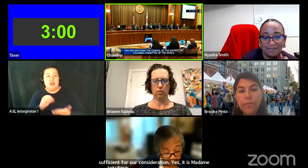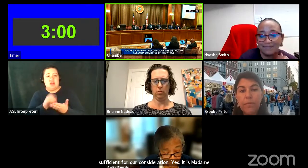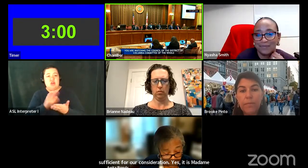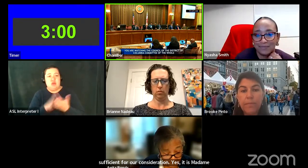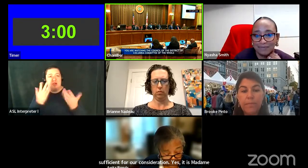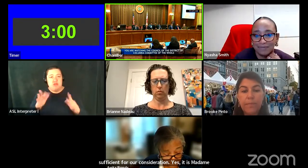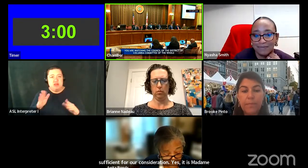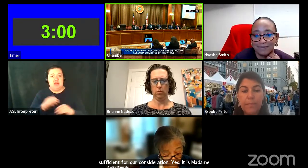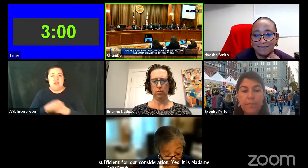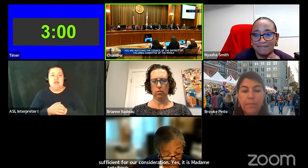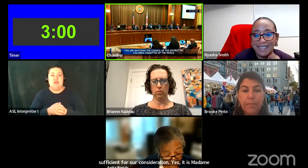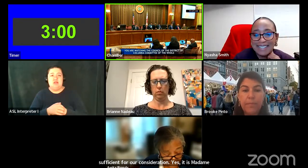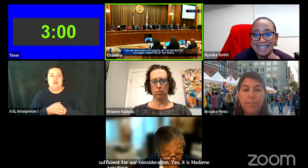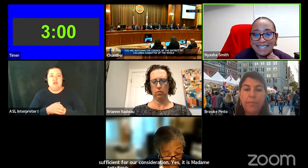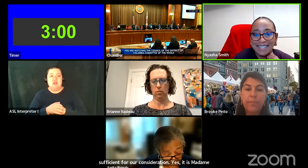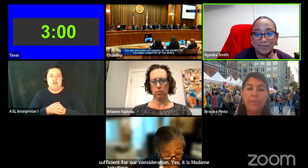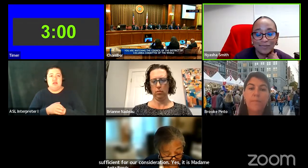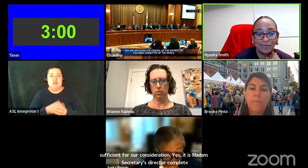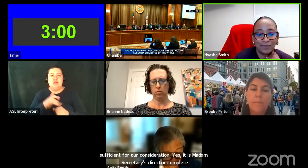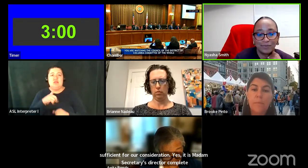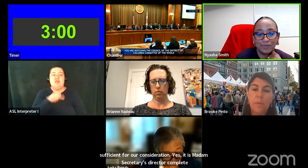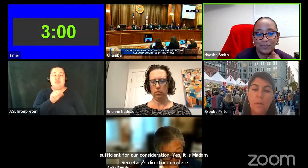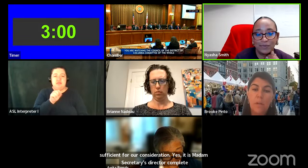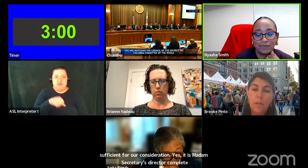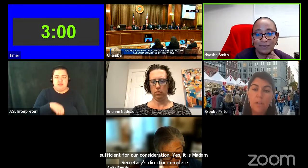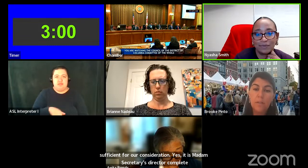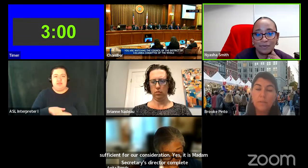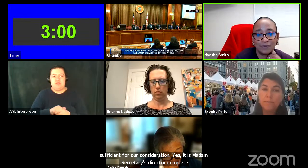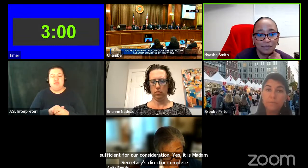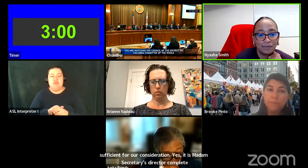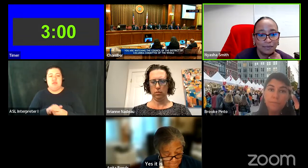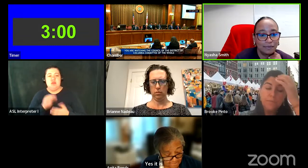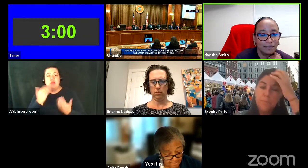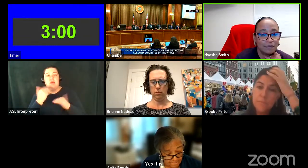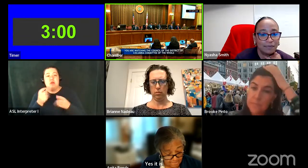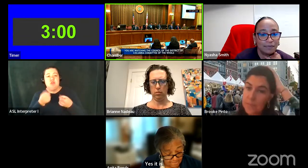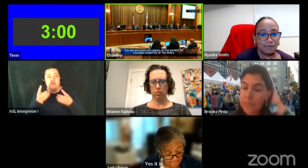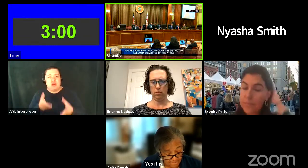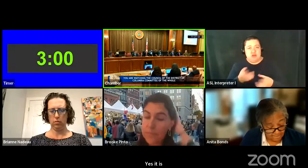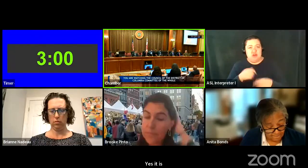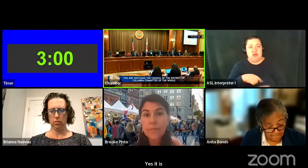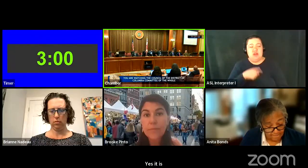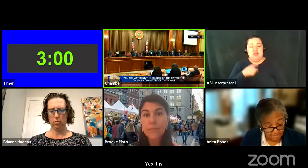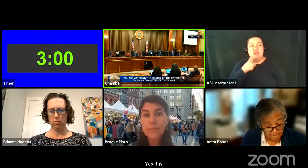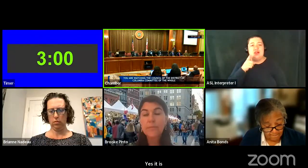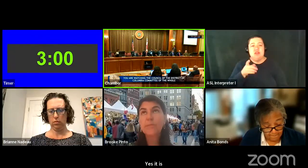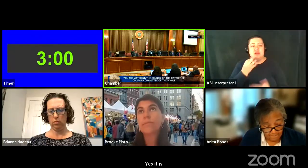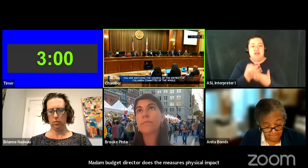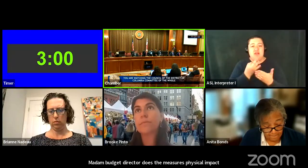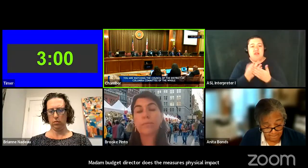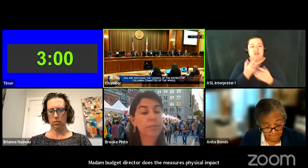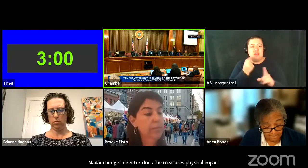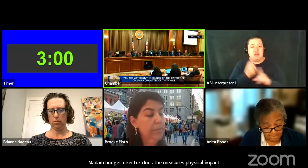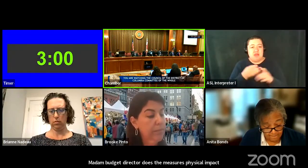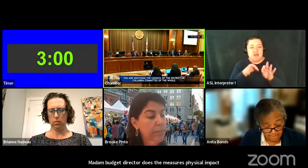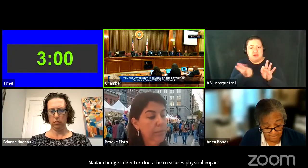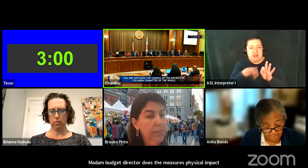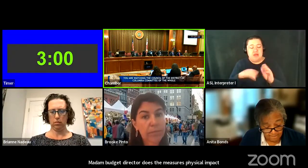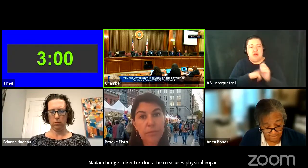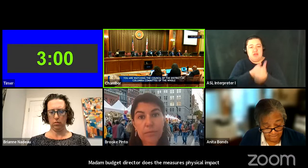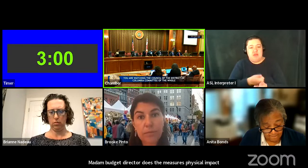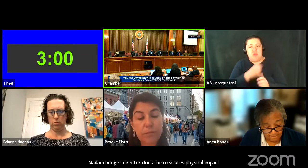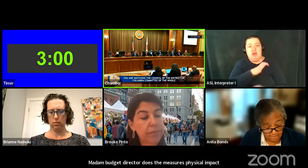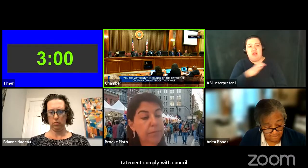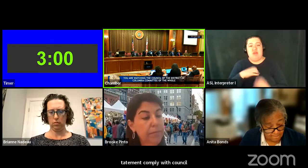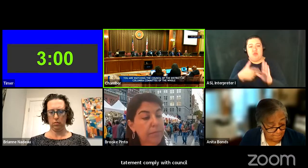complete? Yes, it is. Madam Budget Director, does the measure's fiscal impact statement comply with council requirements? Yes, it